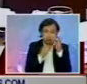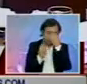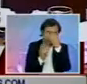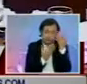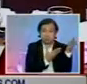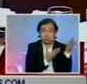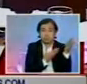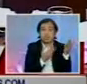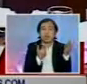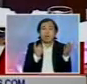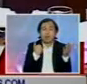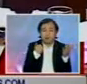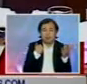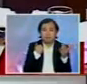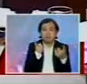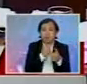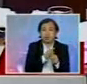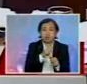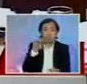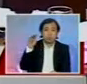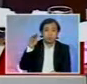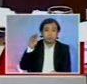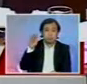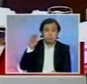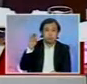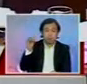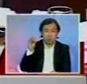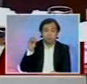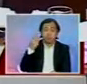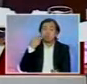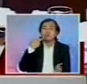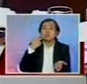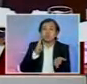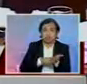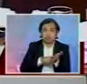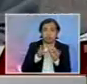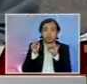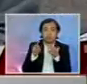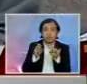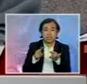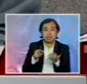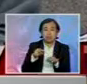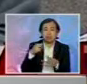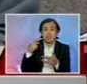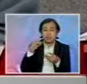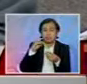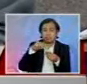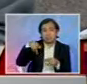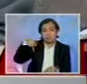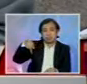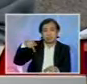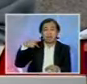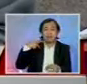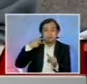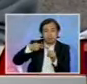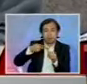a memorandum of the registration of sale. The memorandum under PE number or primary